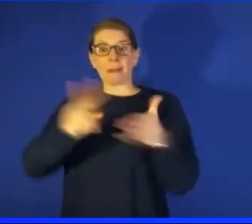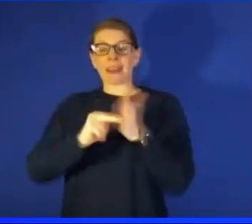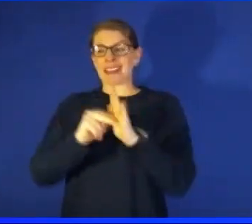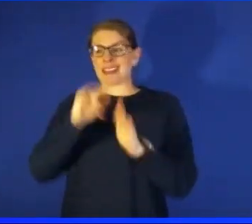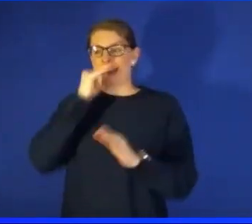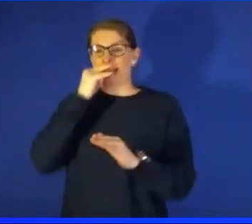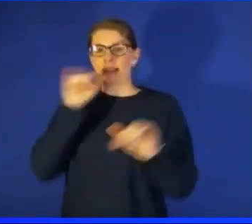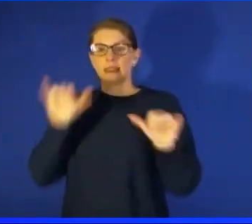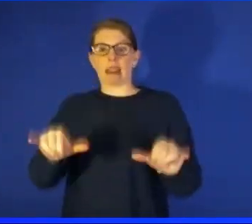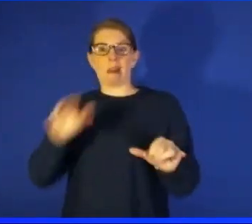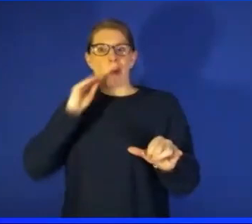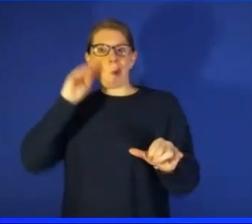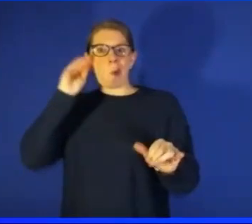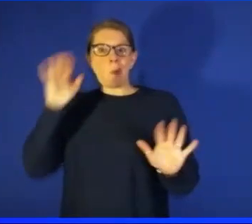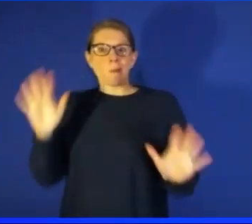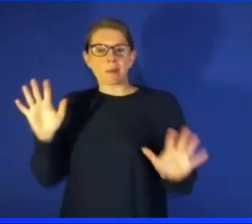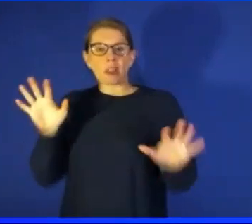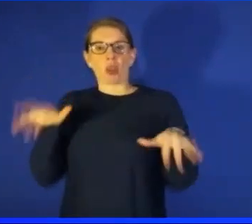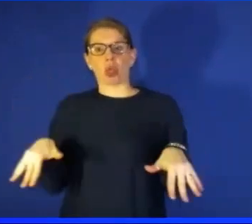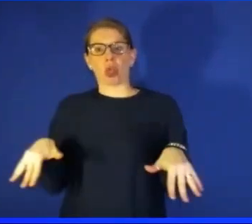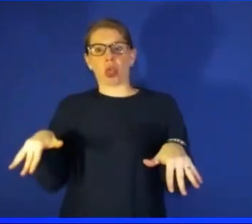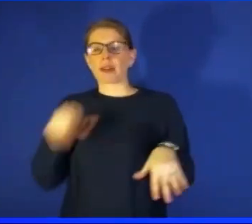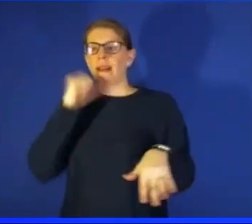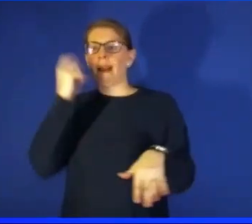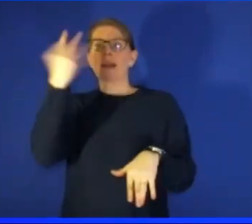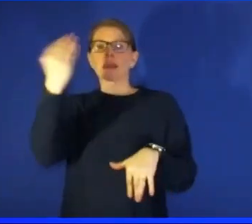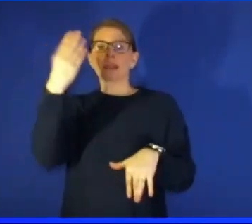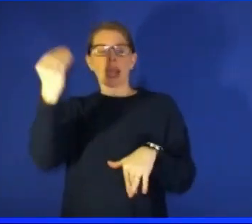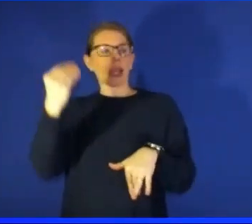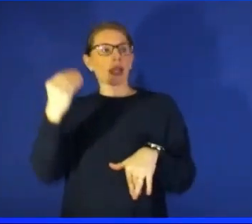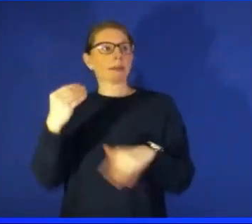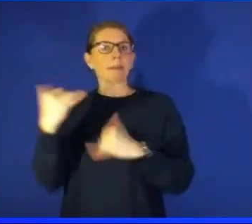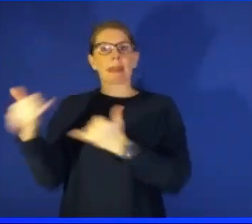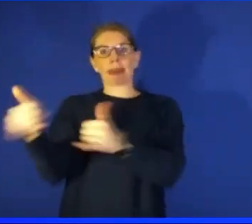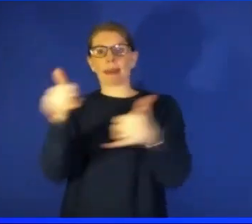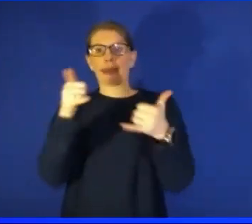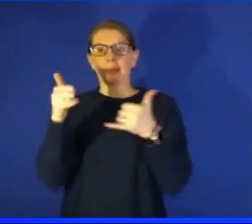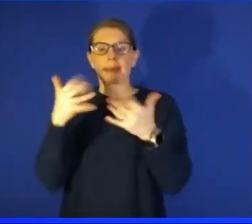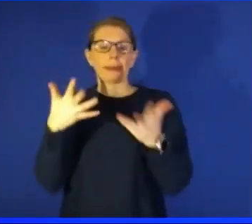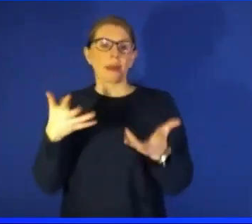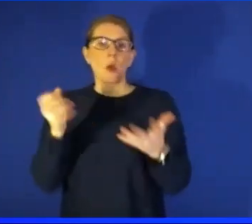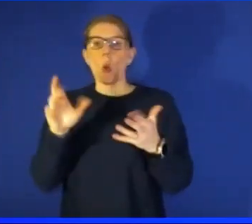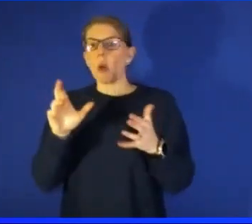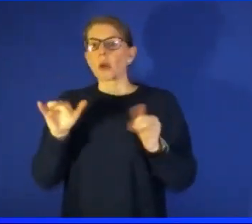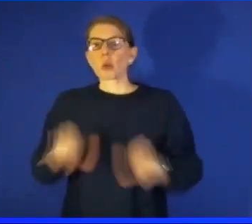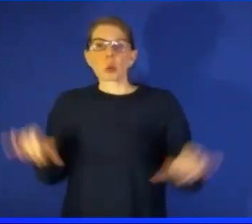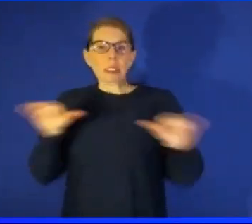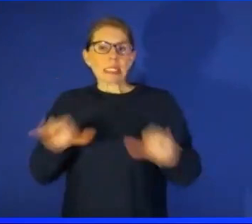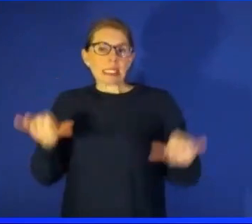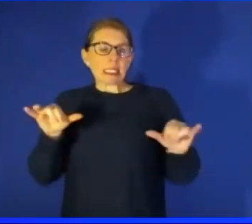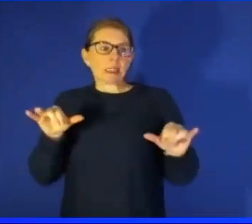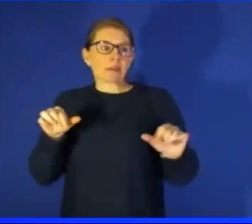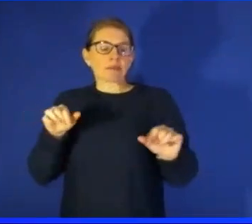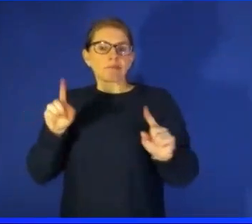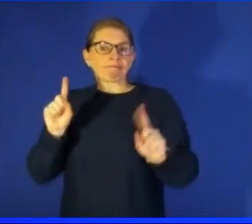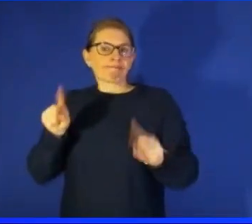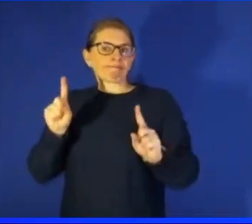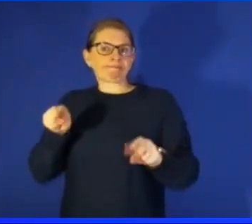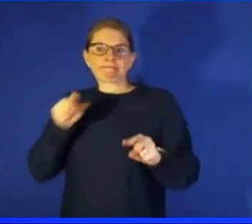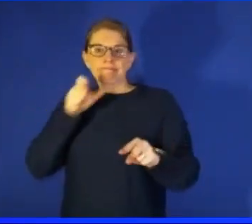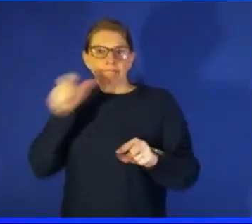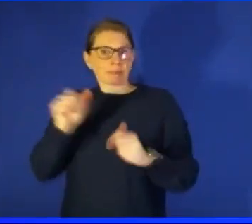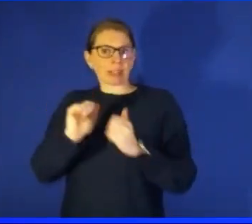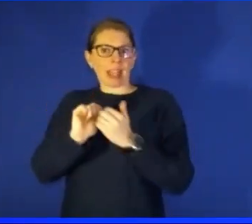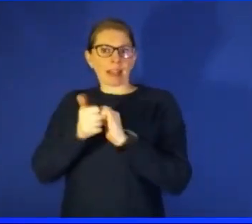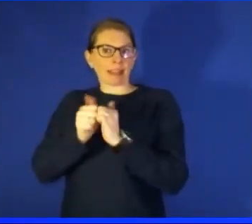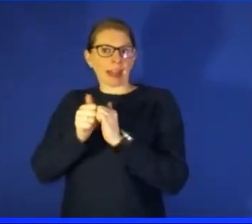need to, that going out and doing our typical, routines or athletic events, things that we're used to doing